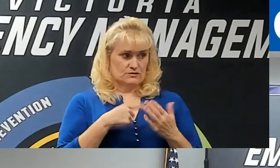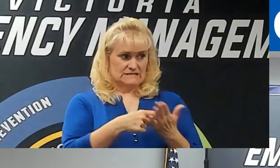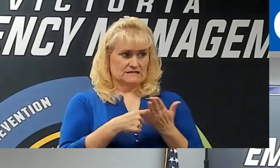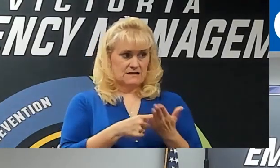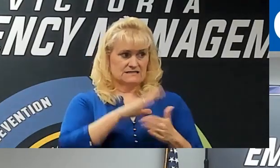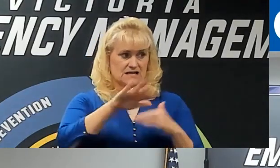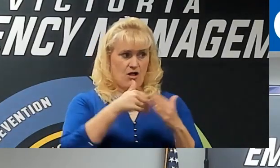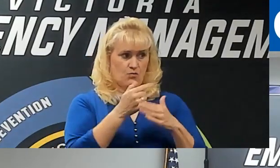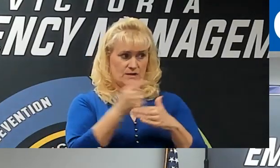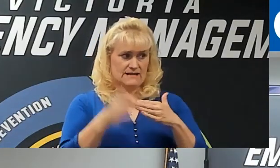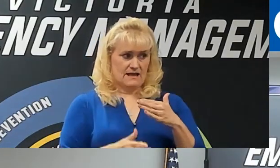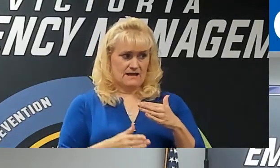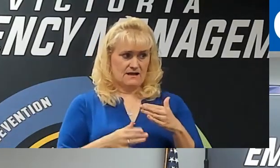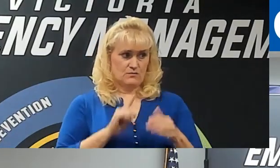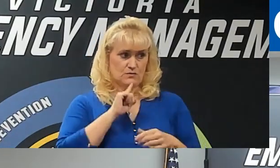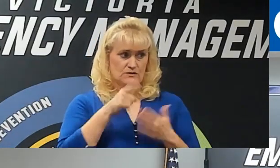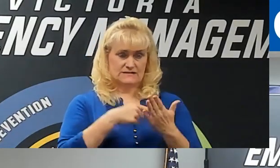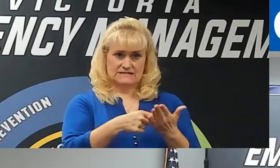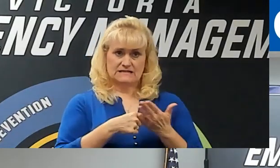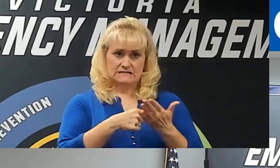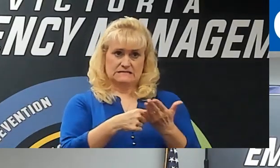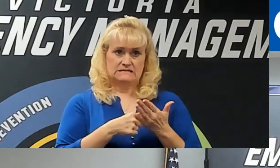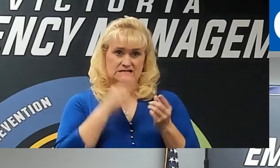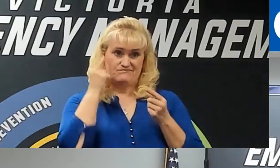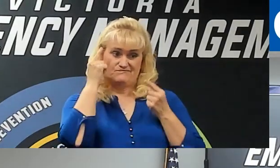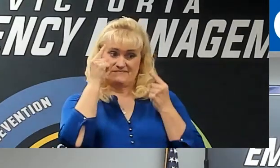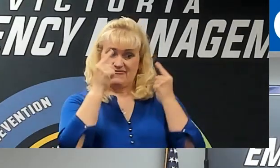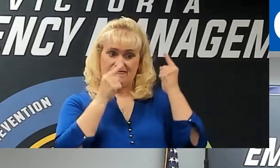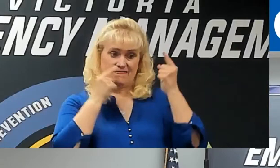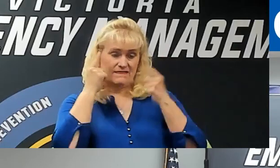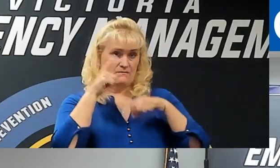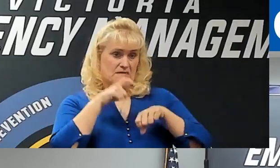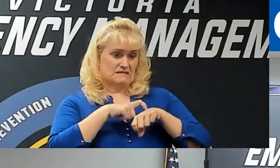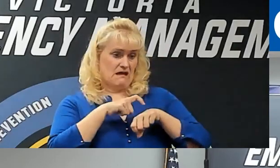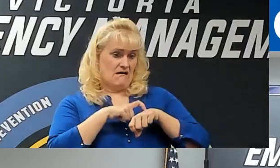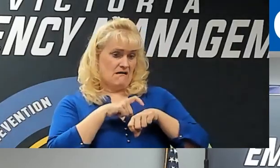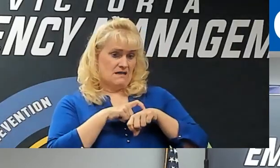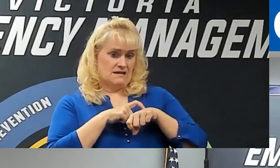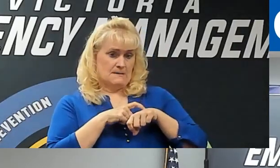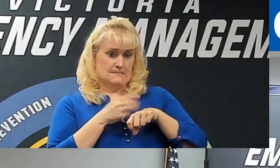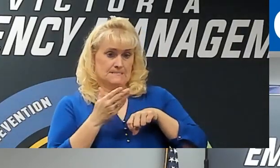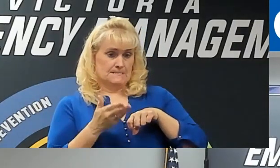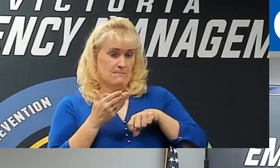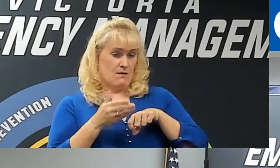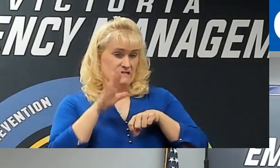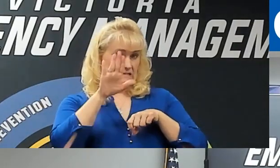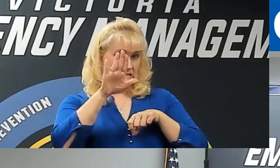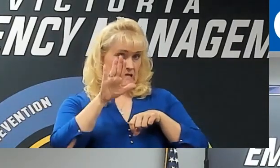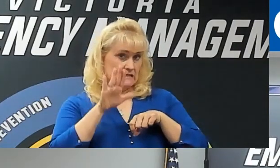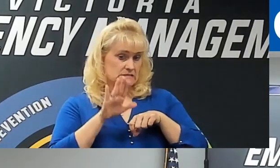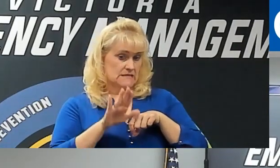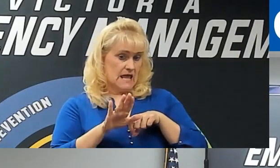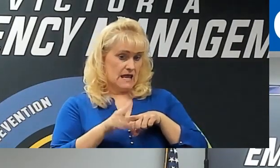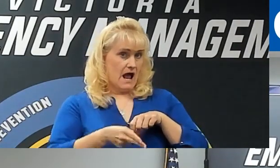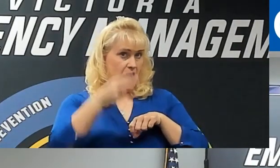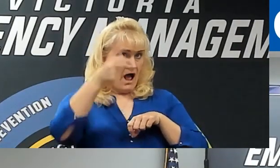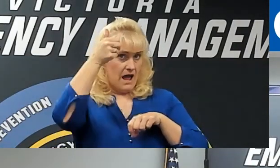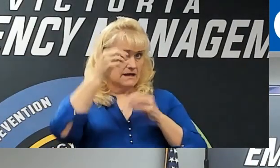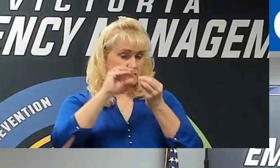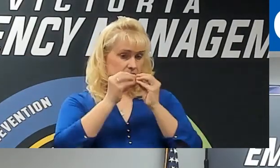times over the weekend, and really talking about this. And I think by the time we got I think Sunday was one of the higher